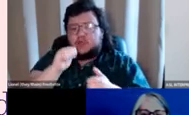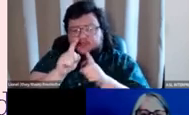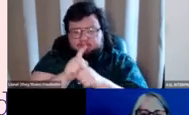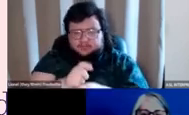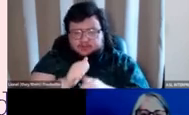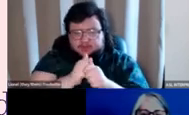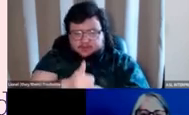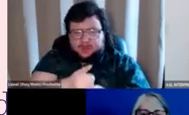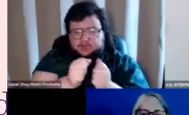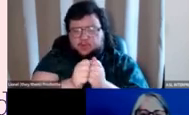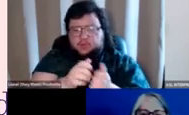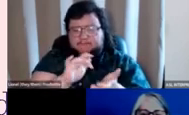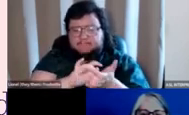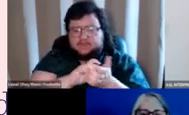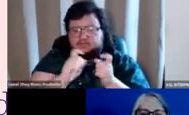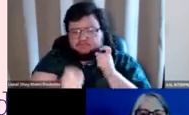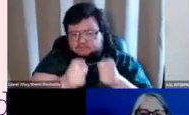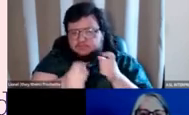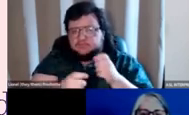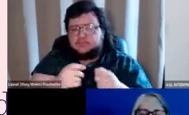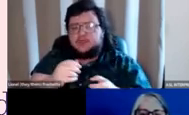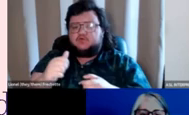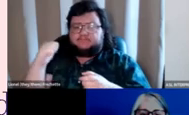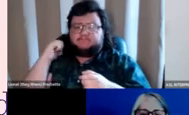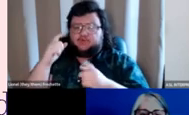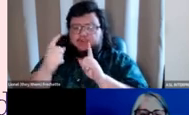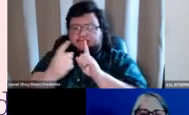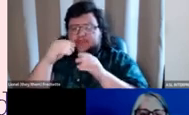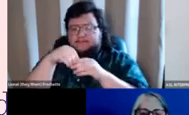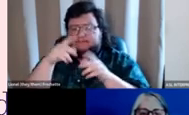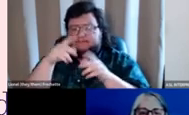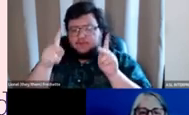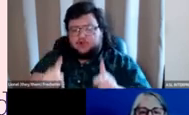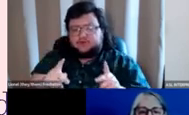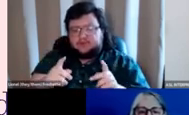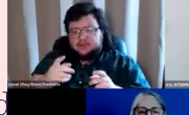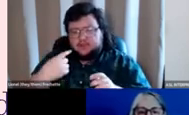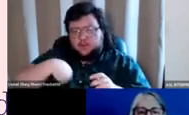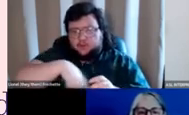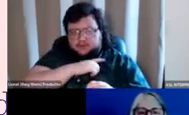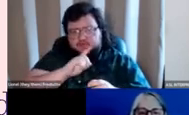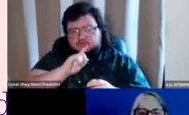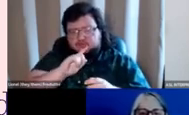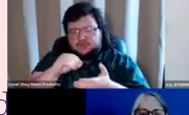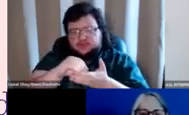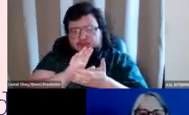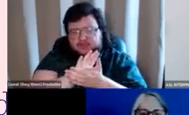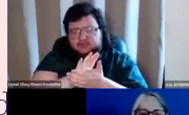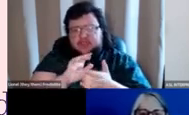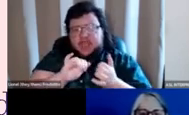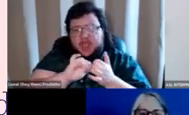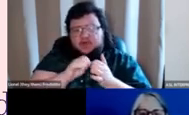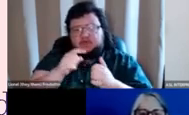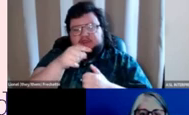So oftentimes they'll put down on the records, like the patient declined the services, or they refused to be seen in